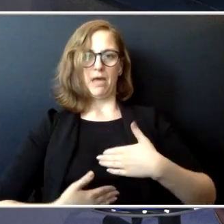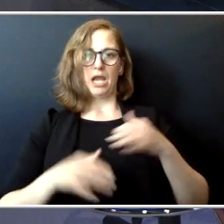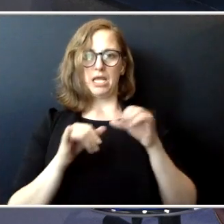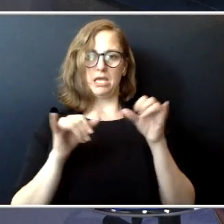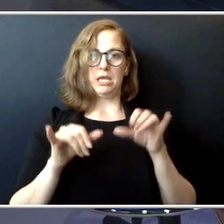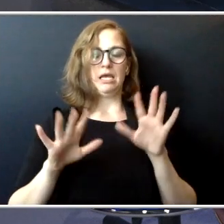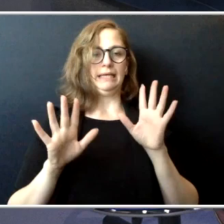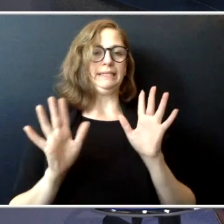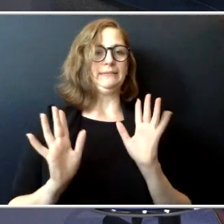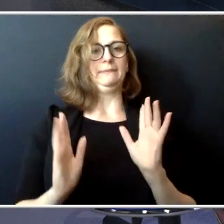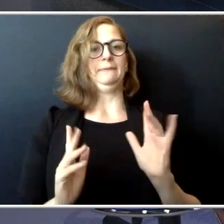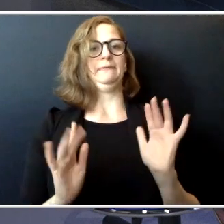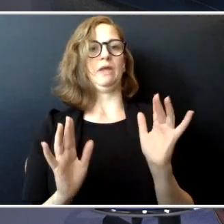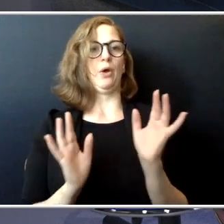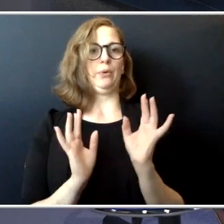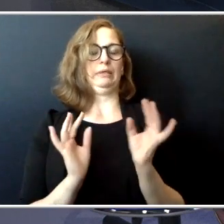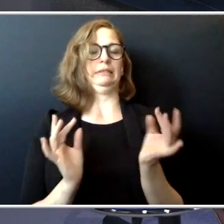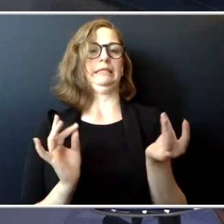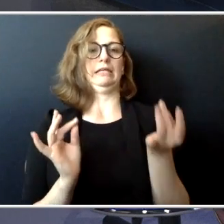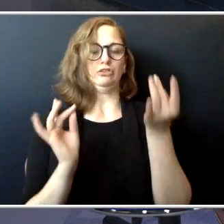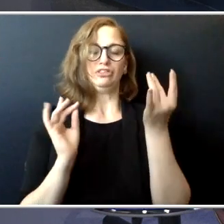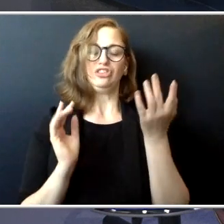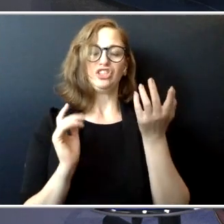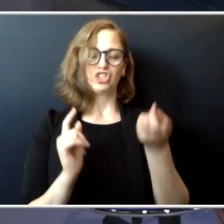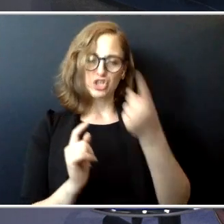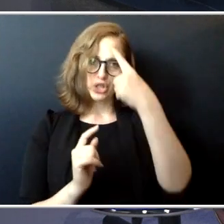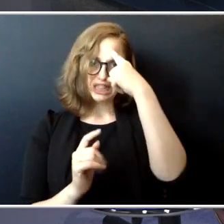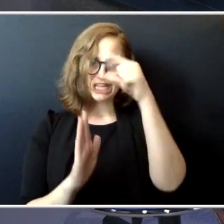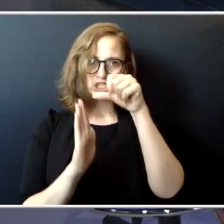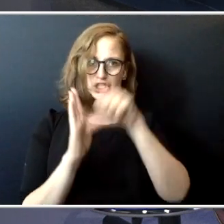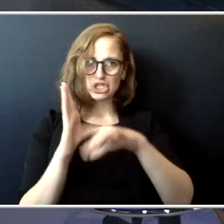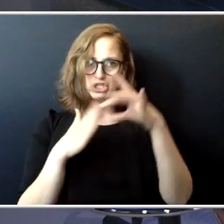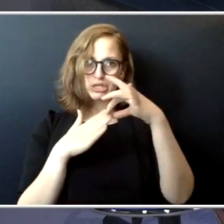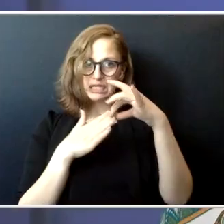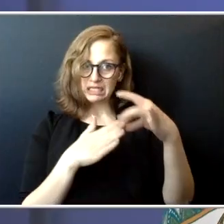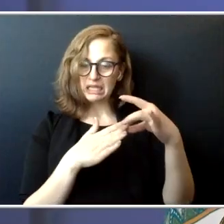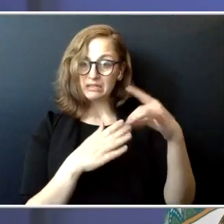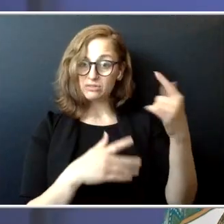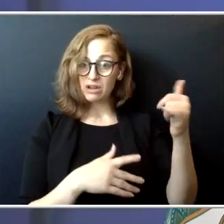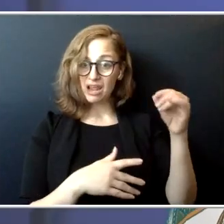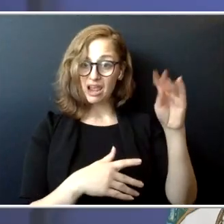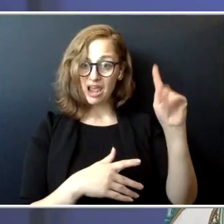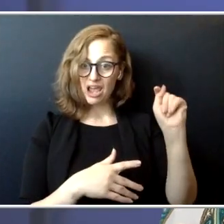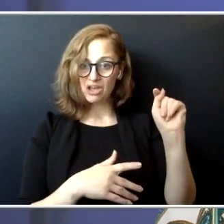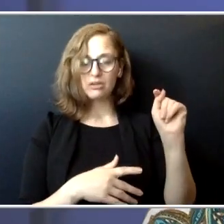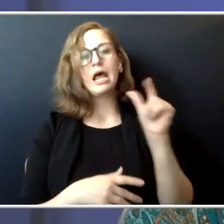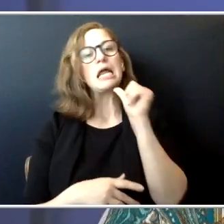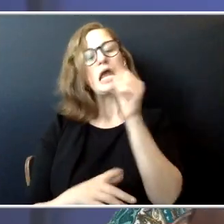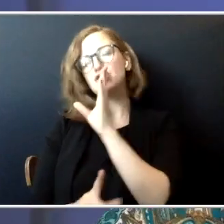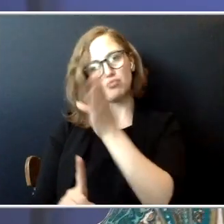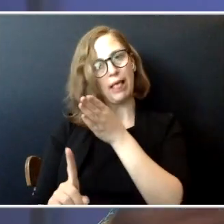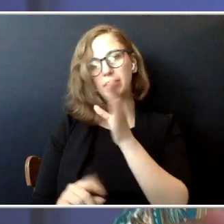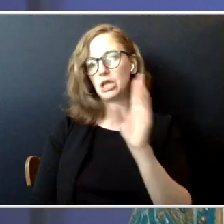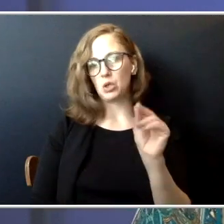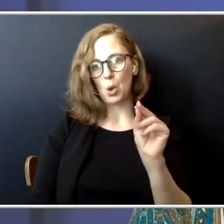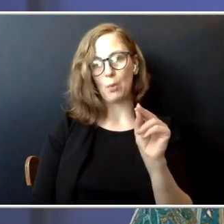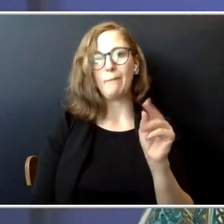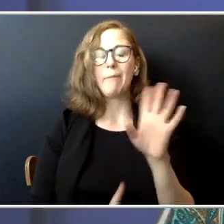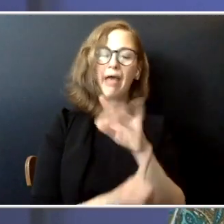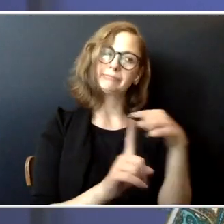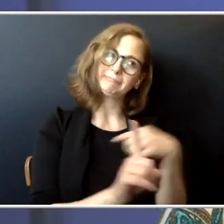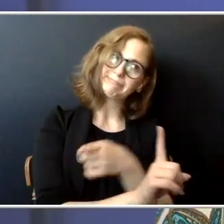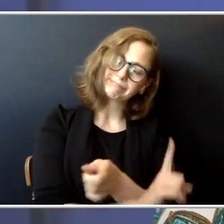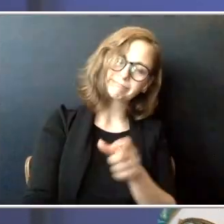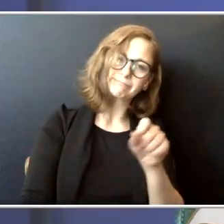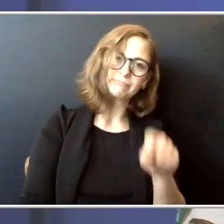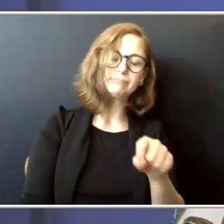triggered something to inflame the gout, or that not just something directly, happens? but indirectly? Because in preparation for the